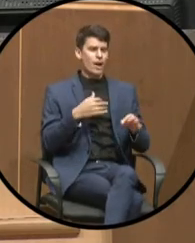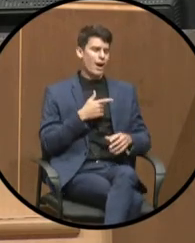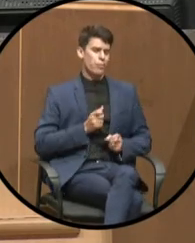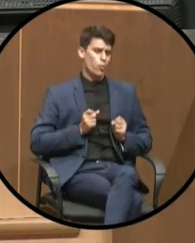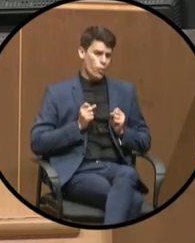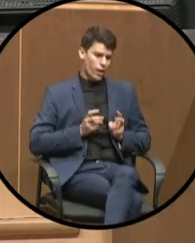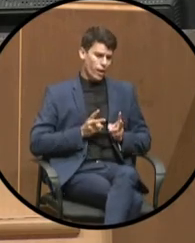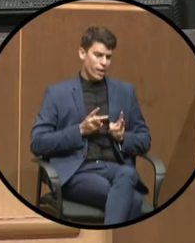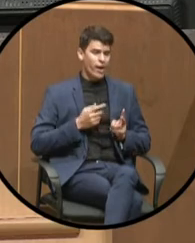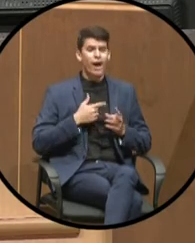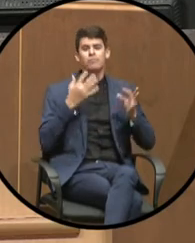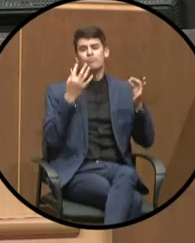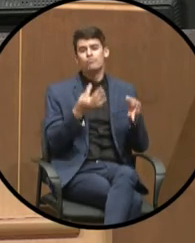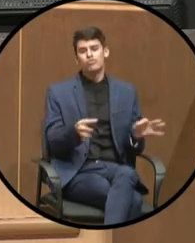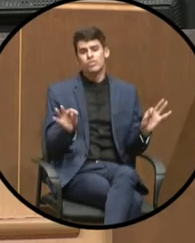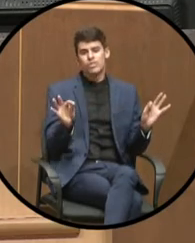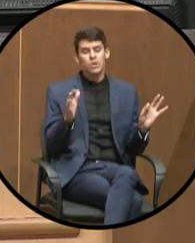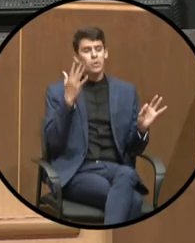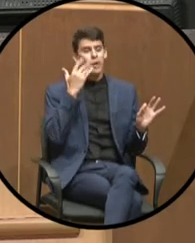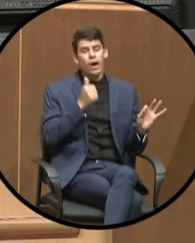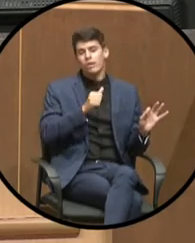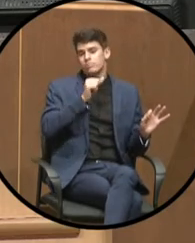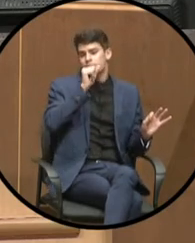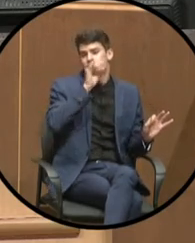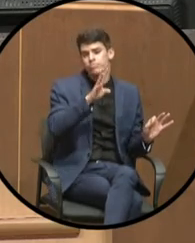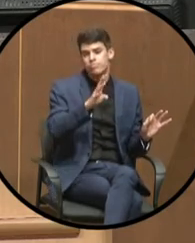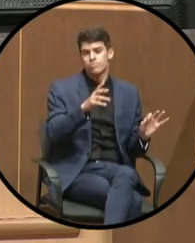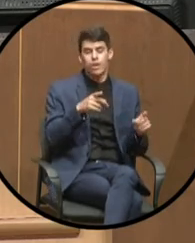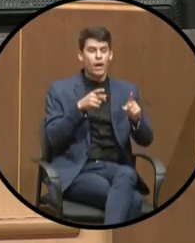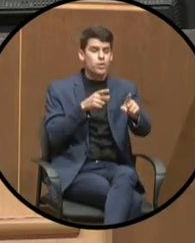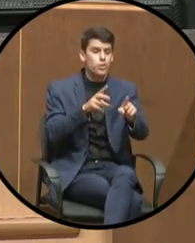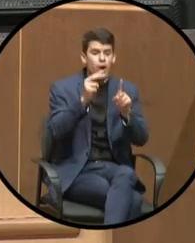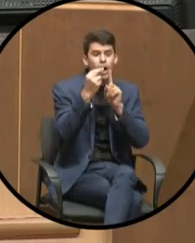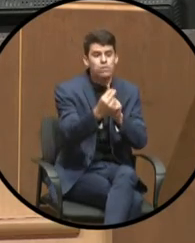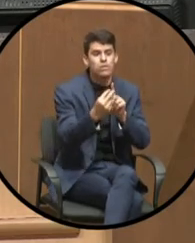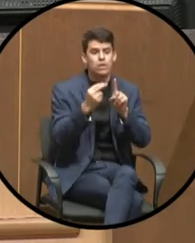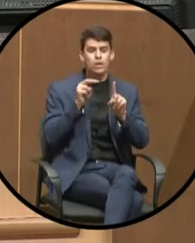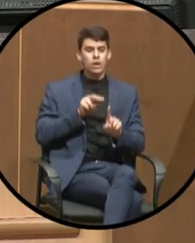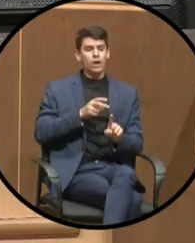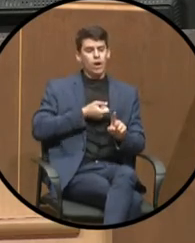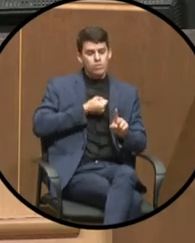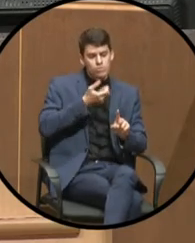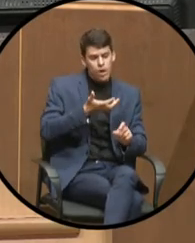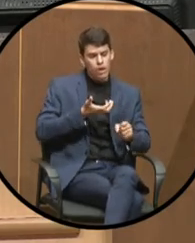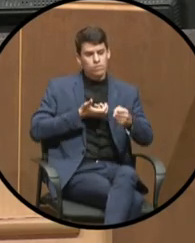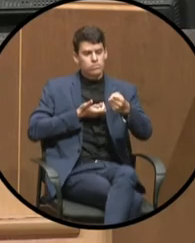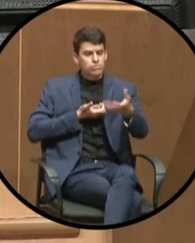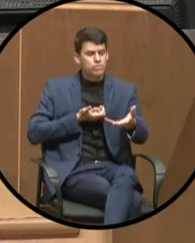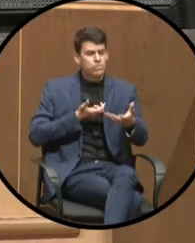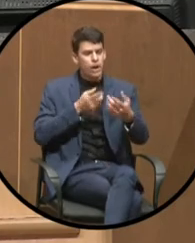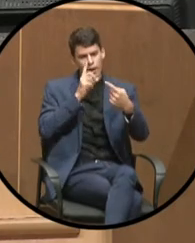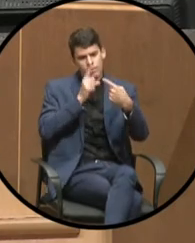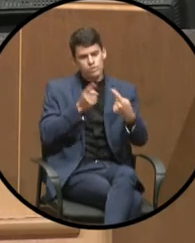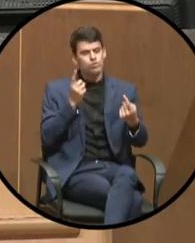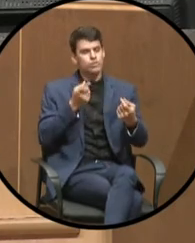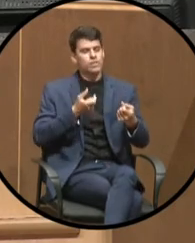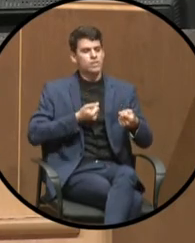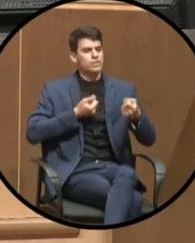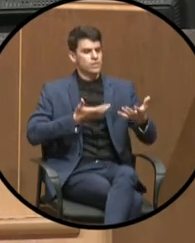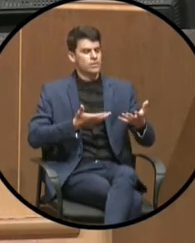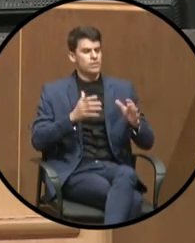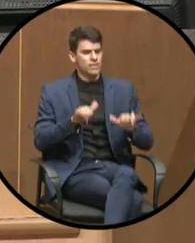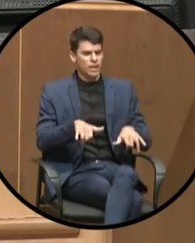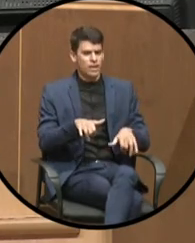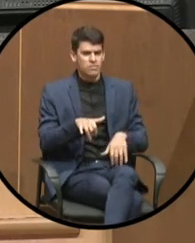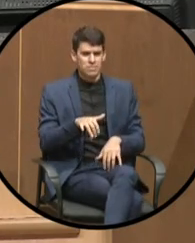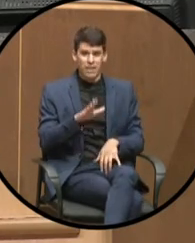free. I'm free because I can say what I'm saying and you can say what you're saying and we can disagree. And I know the countries